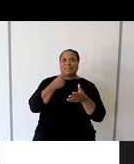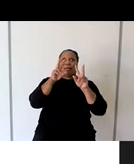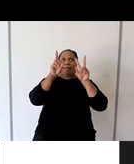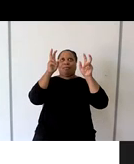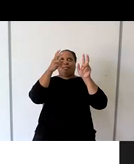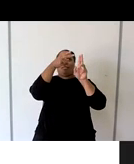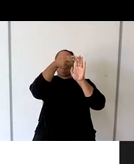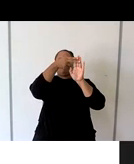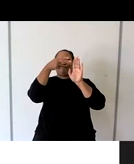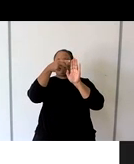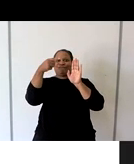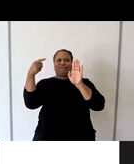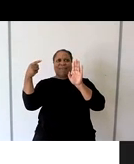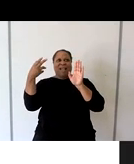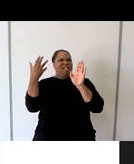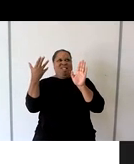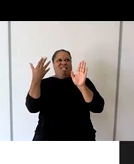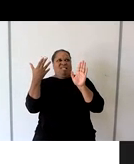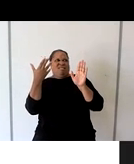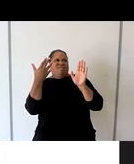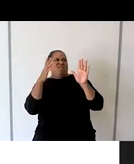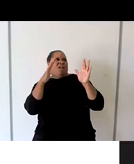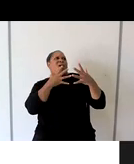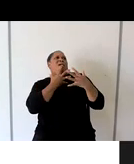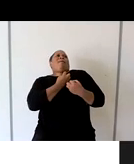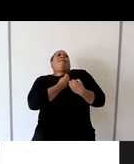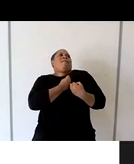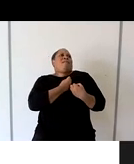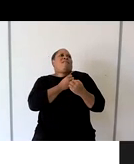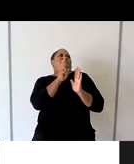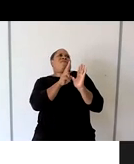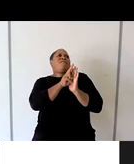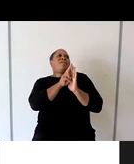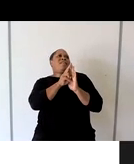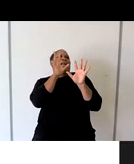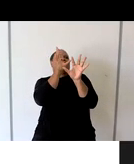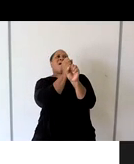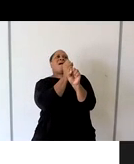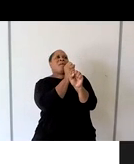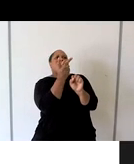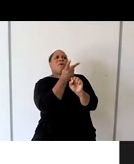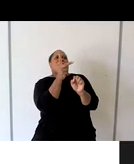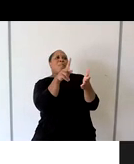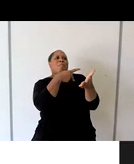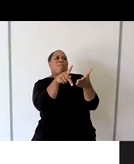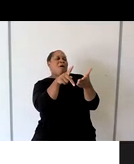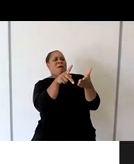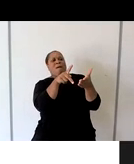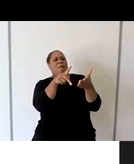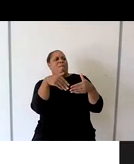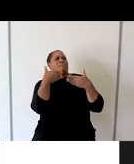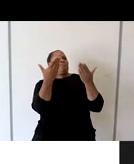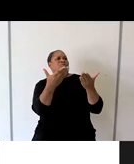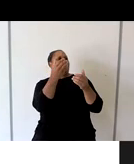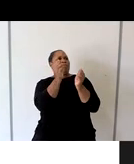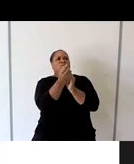article, was a heartwarming video captures successful promposal between two students with Down syndrome. As